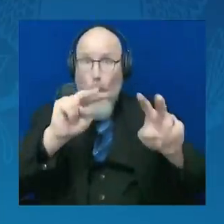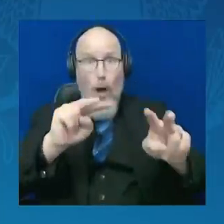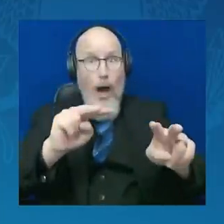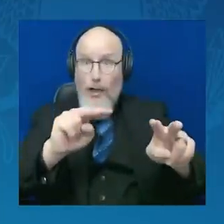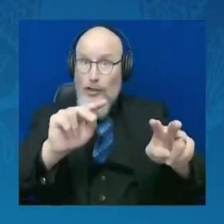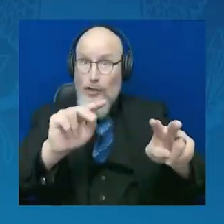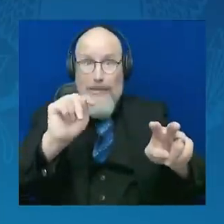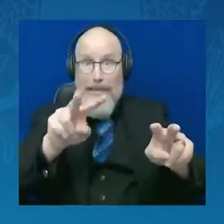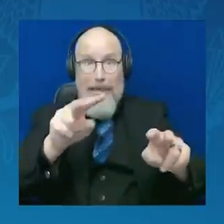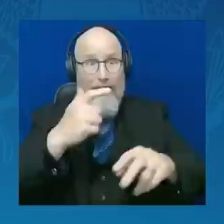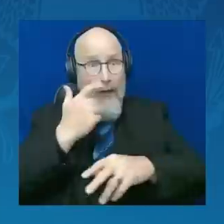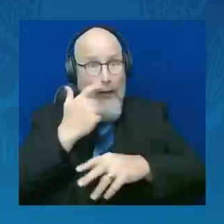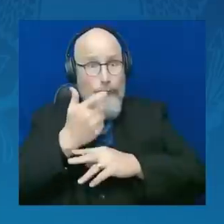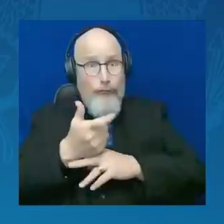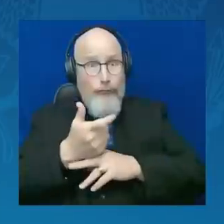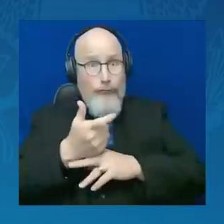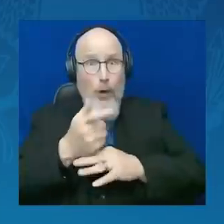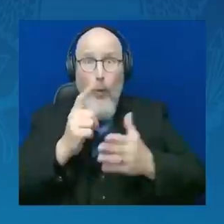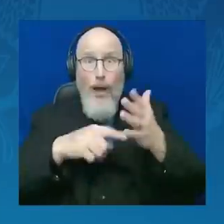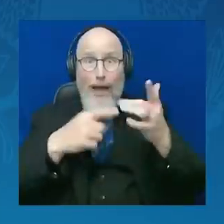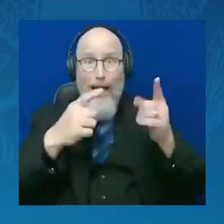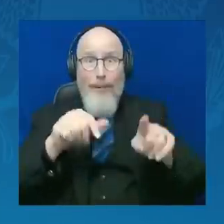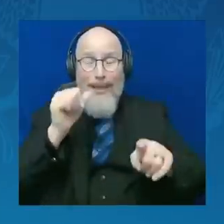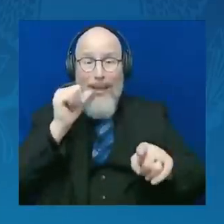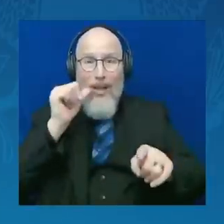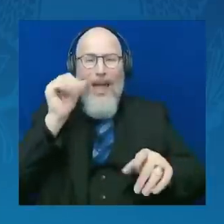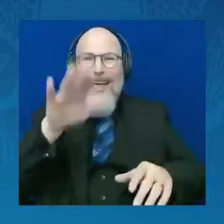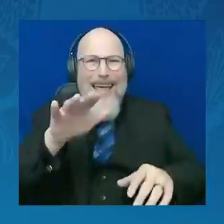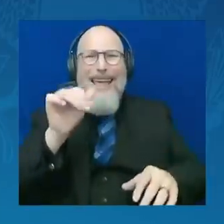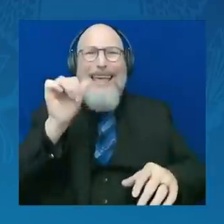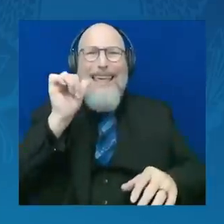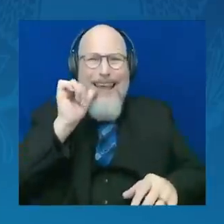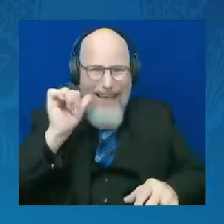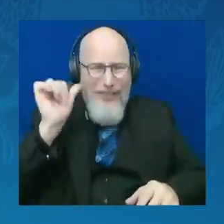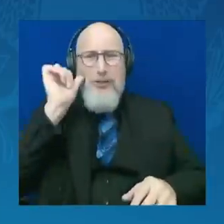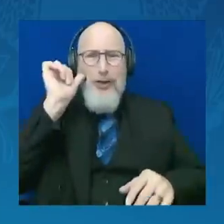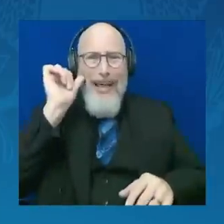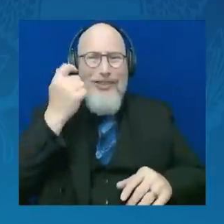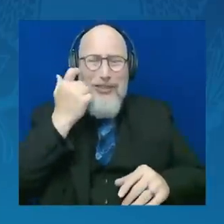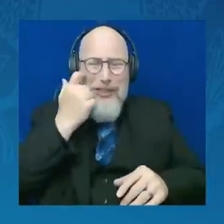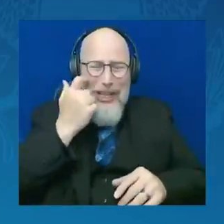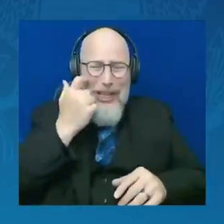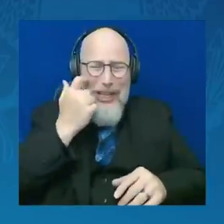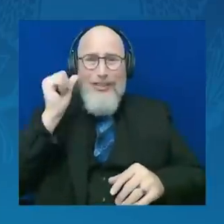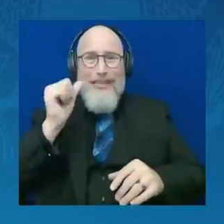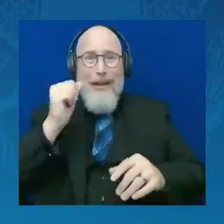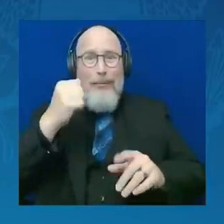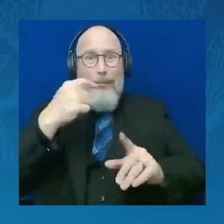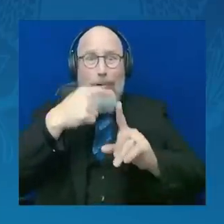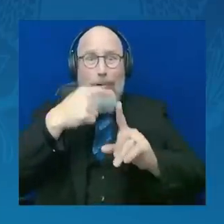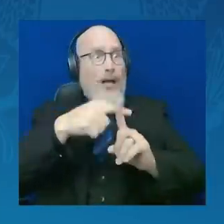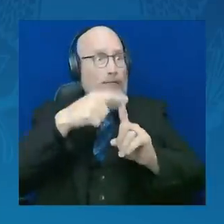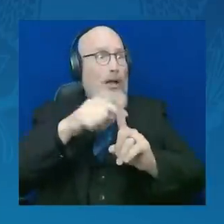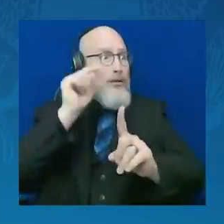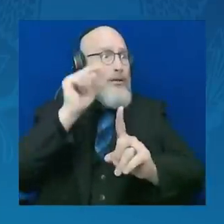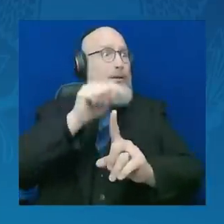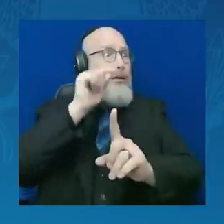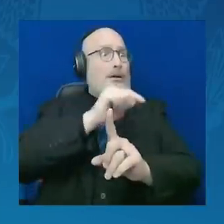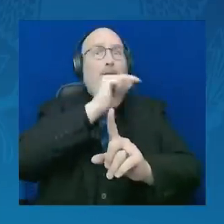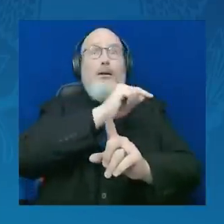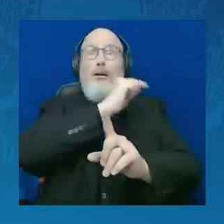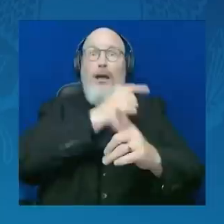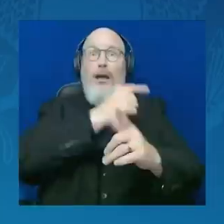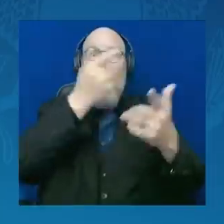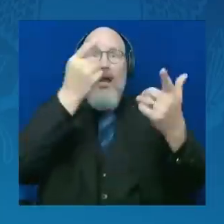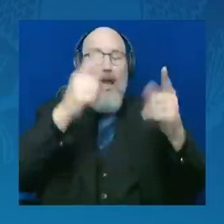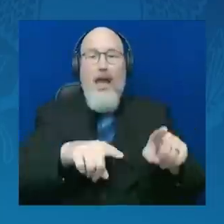of just yesterday. That's on top of everything else that we know and don't know yet. Based on what we've just been able to see, and because we've seen